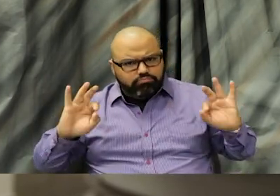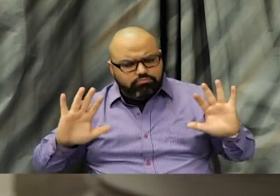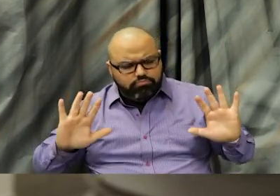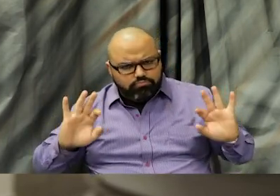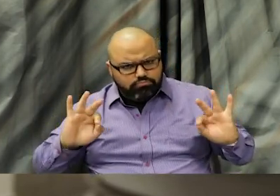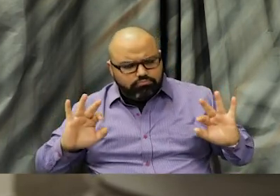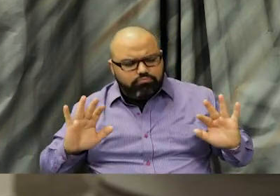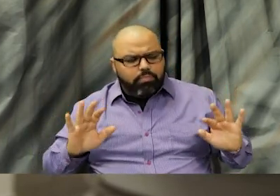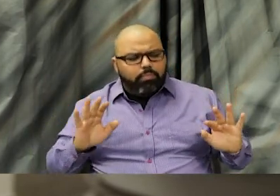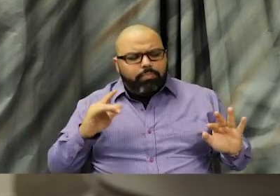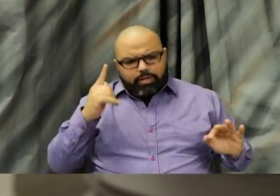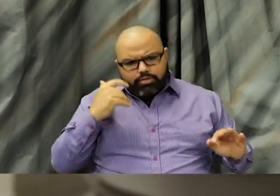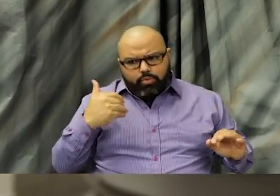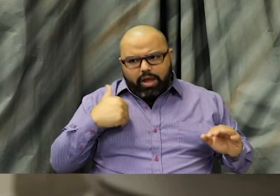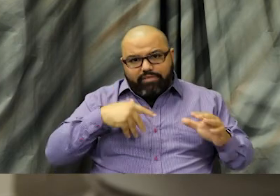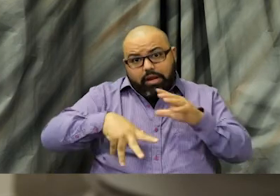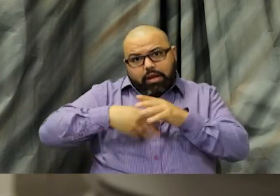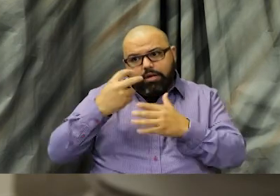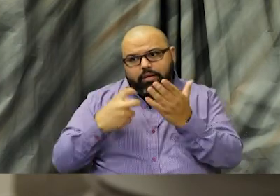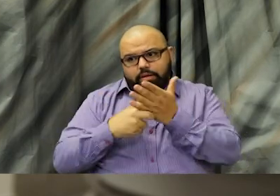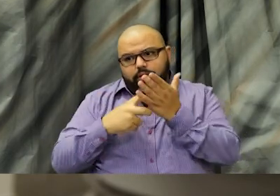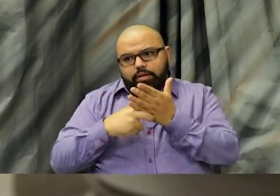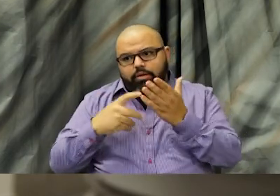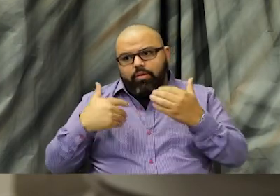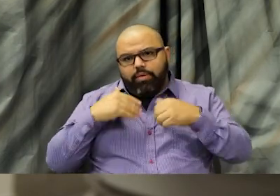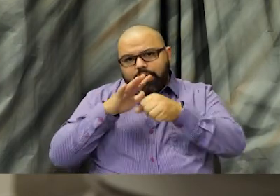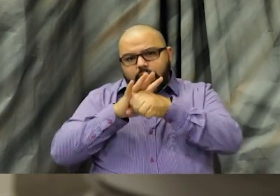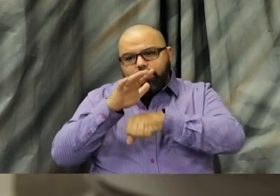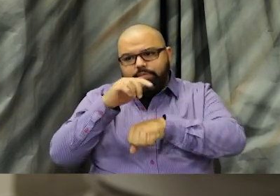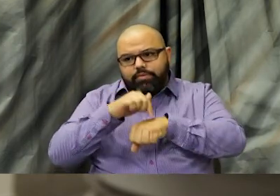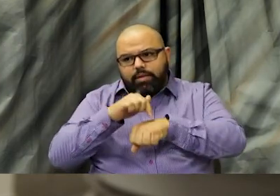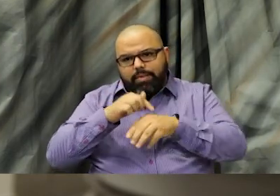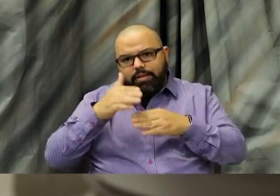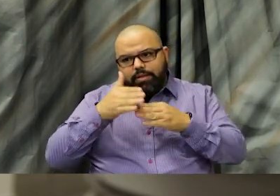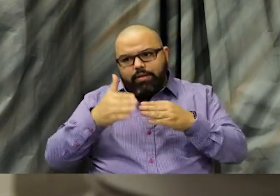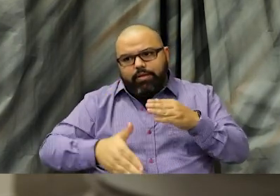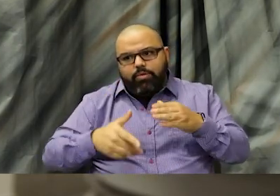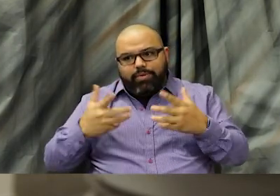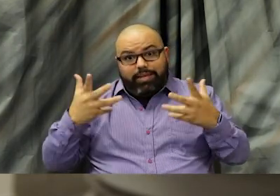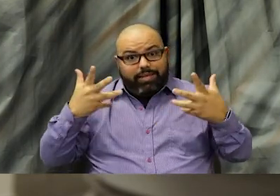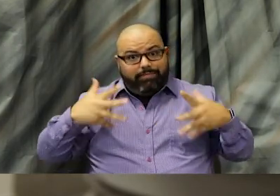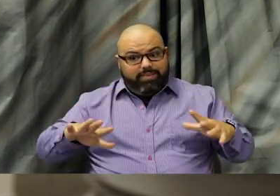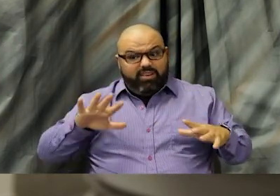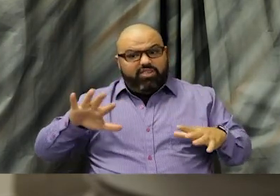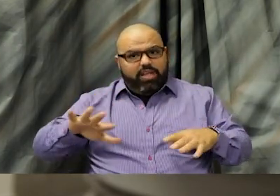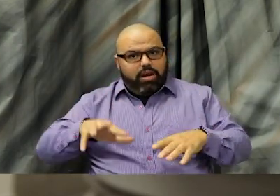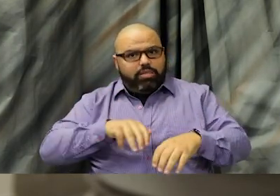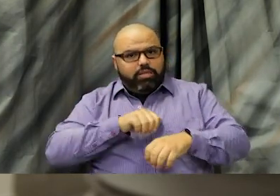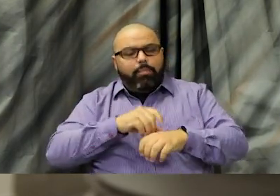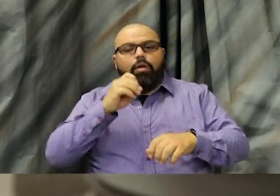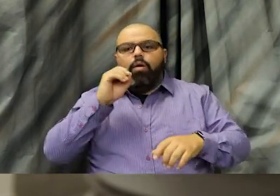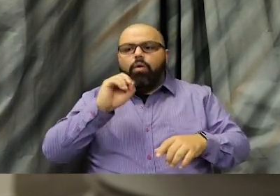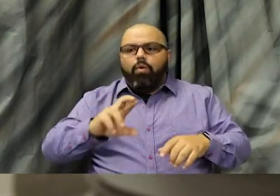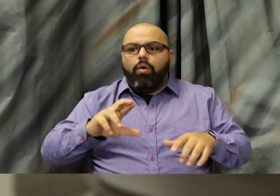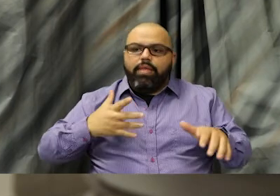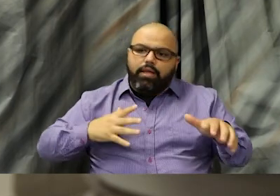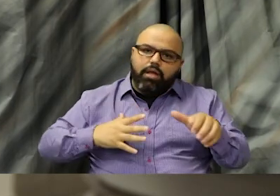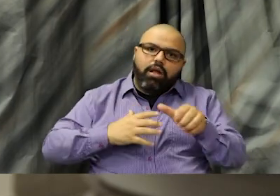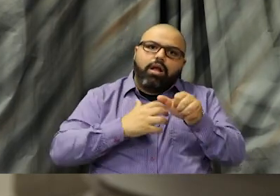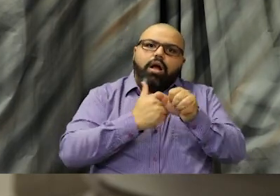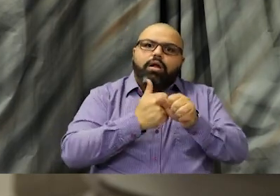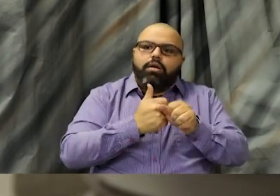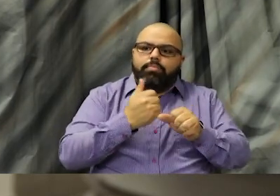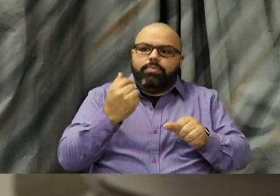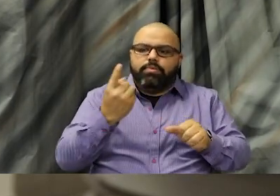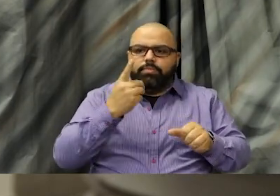but that's okay, because you have an exit ticket. You have a little bit of time at the end where they can finish that assignment, or where they